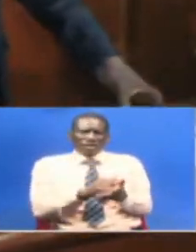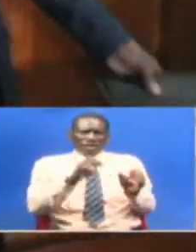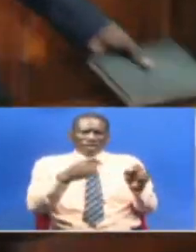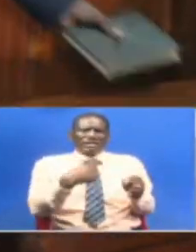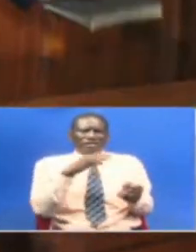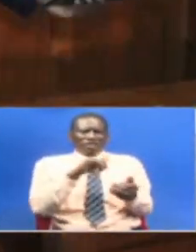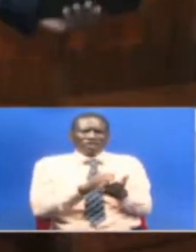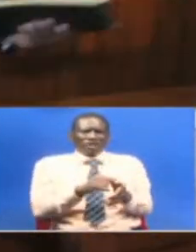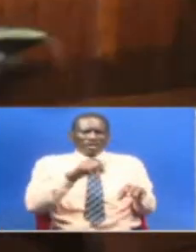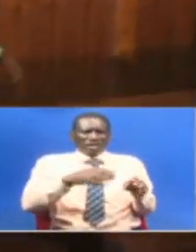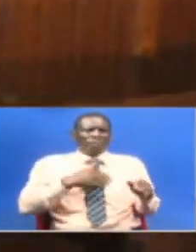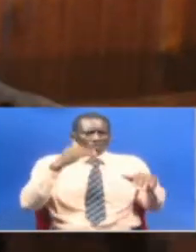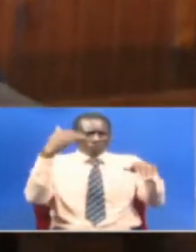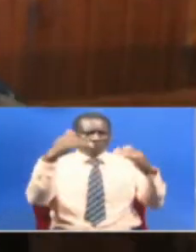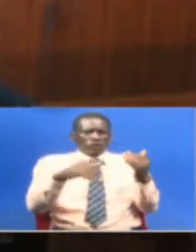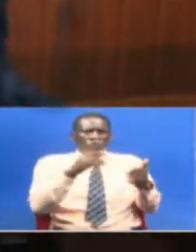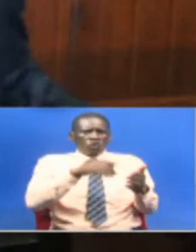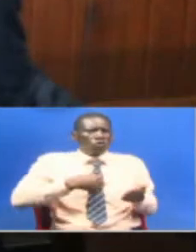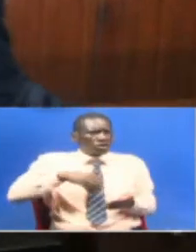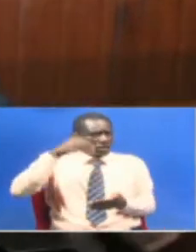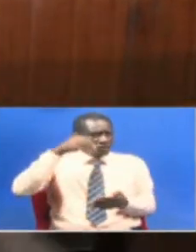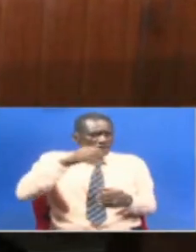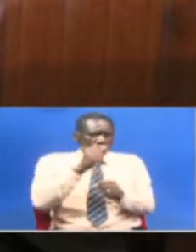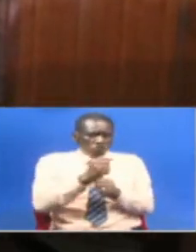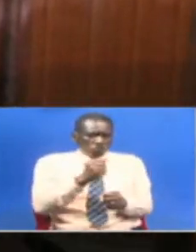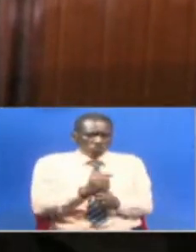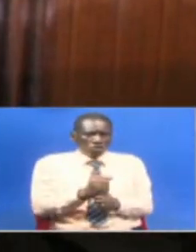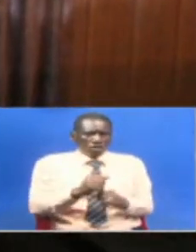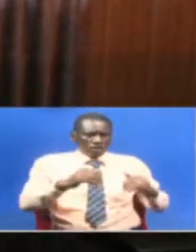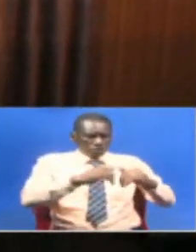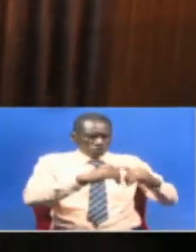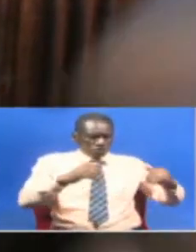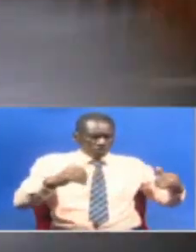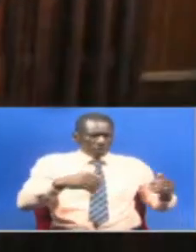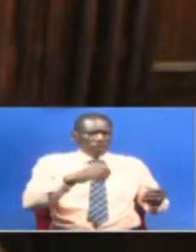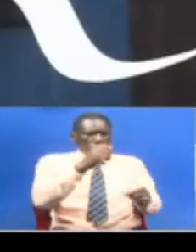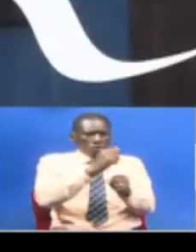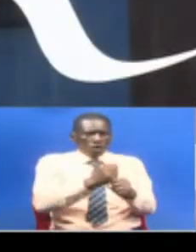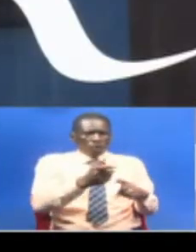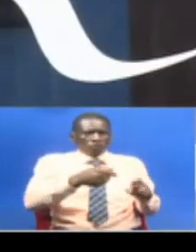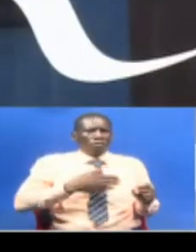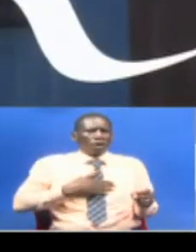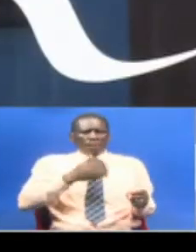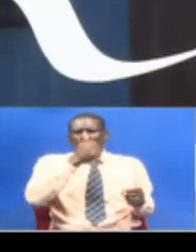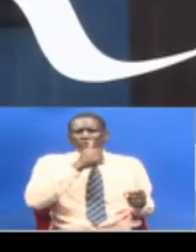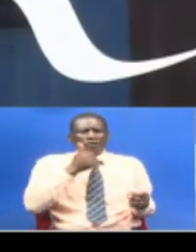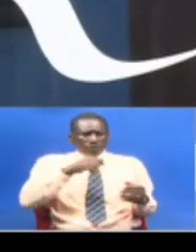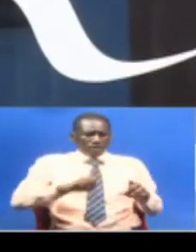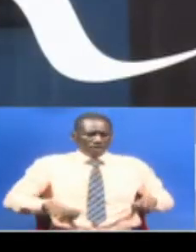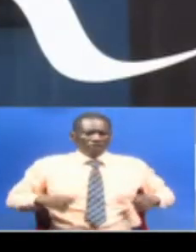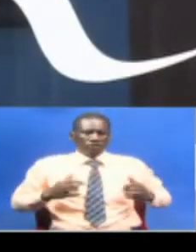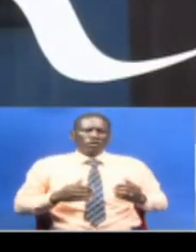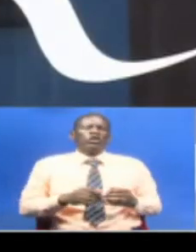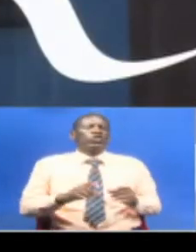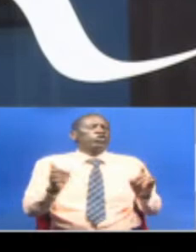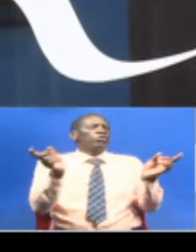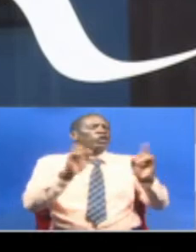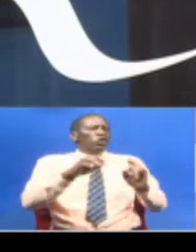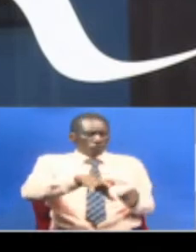my career, what I have learned to do is to separate work from my private life, so that you will not find